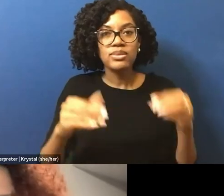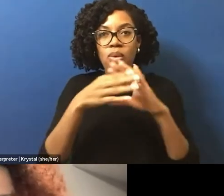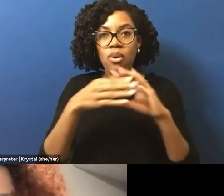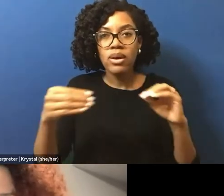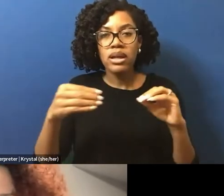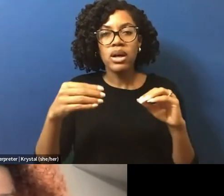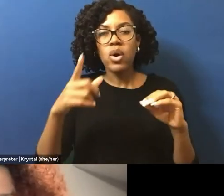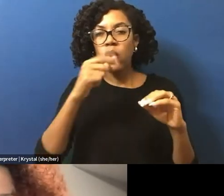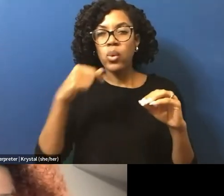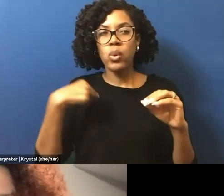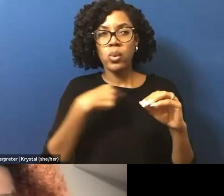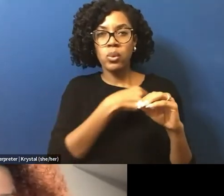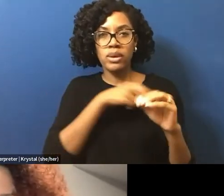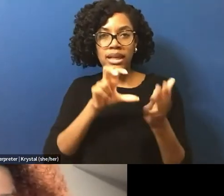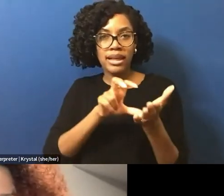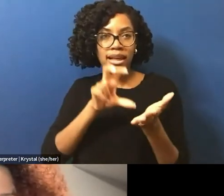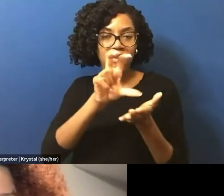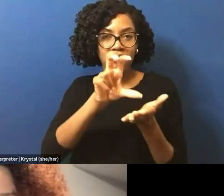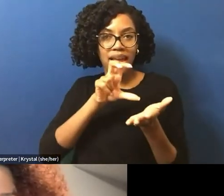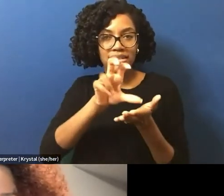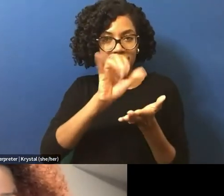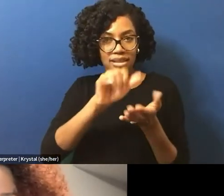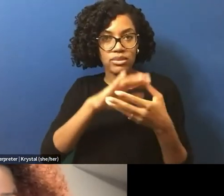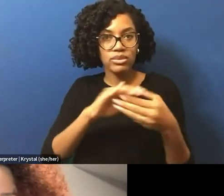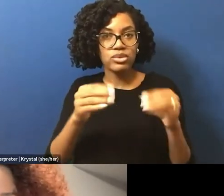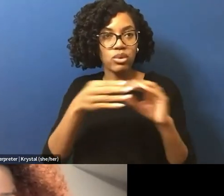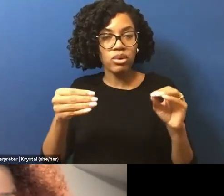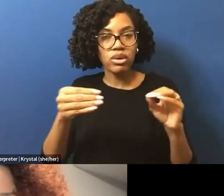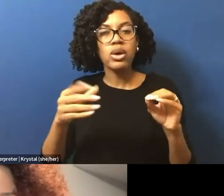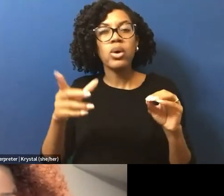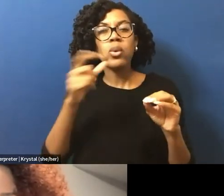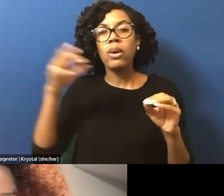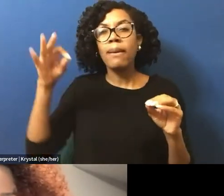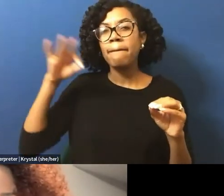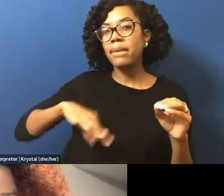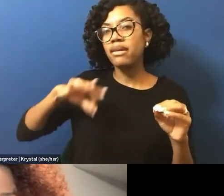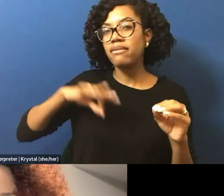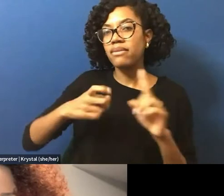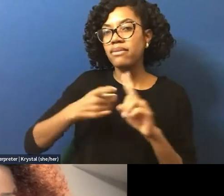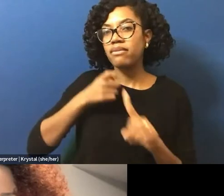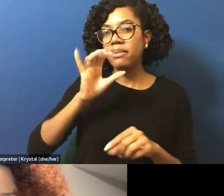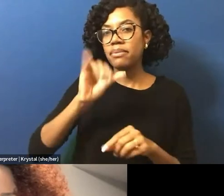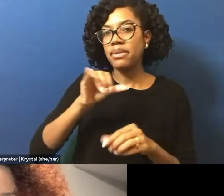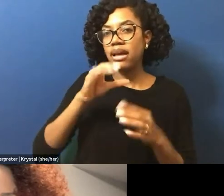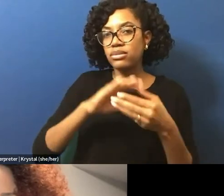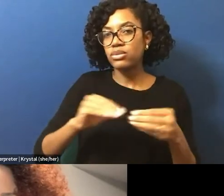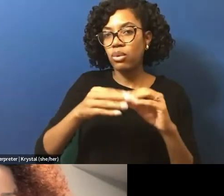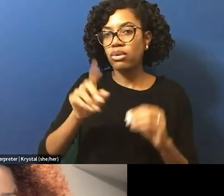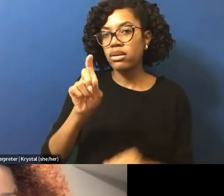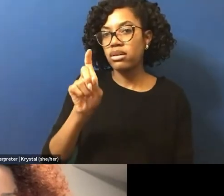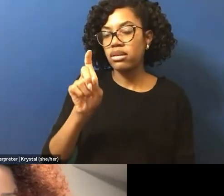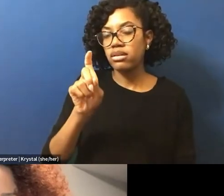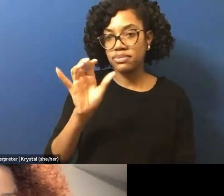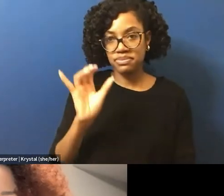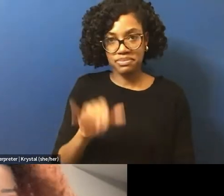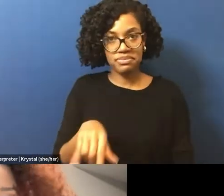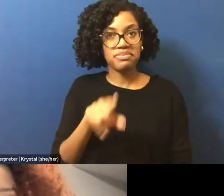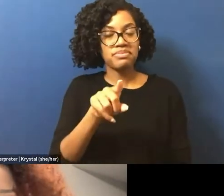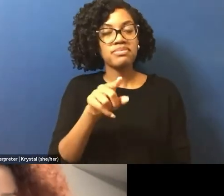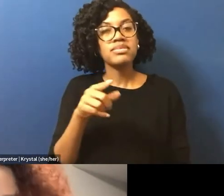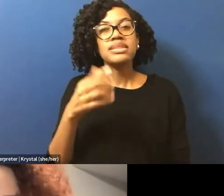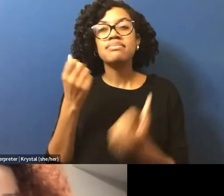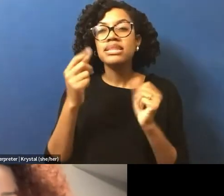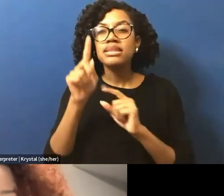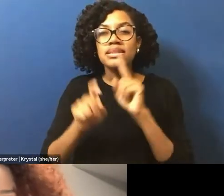who benefits from that collective investment. And so if we think of history as just a set of collective investments and stories we tell each other about